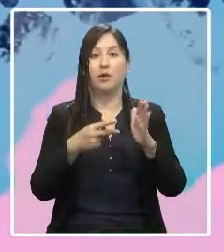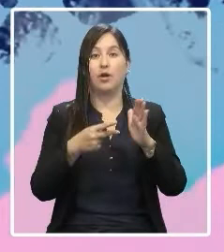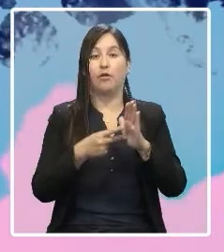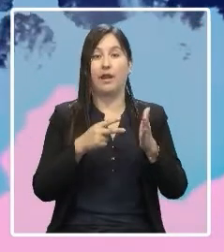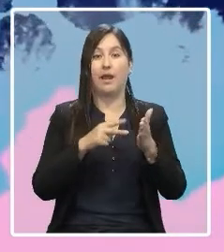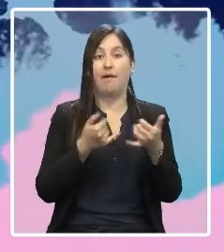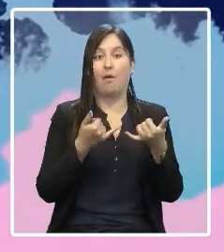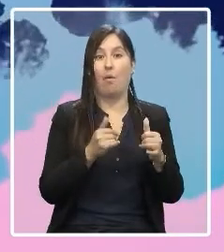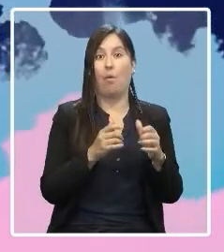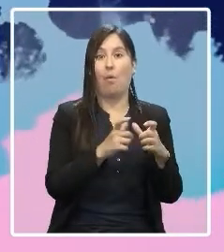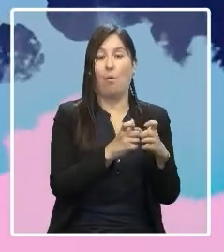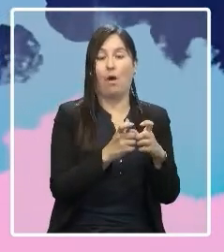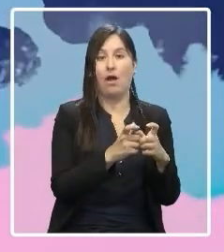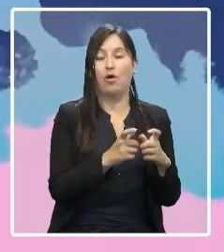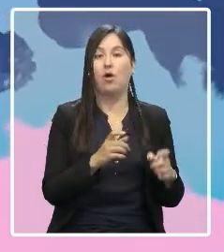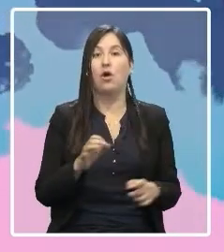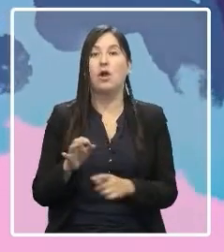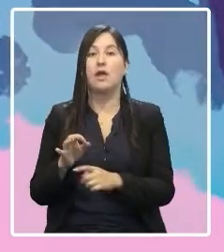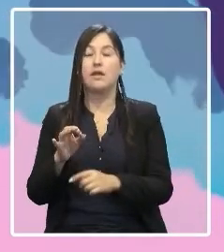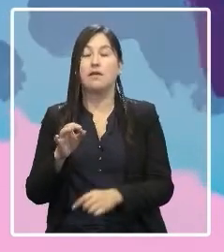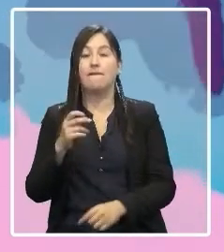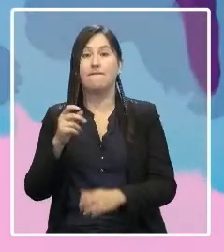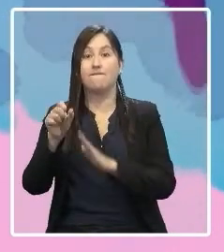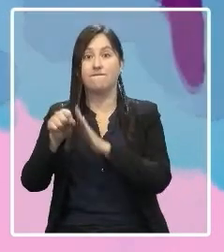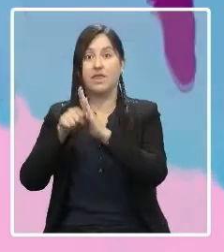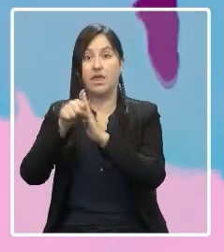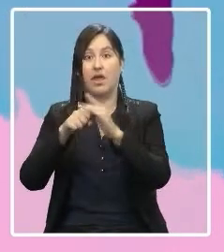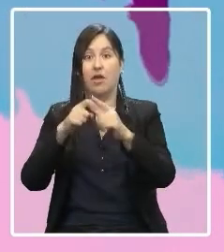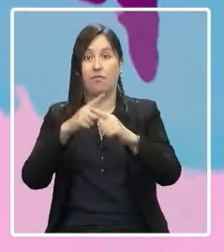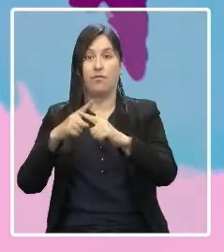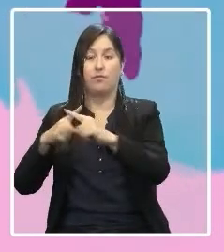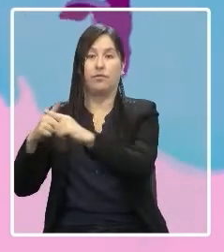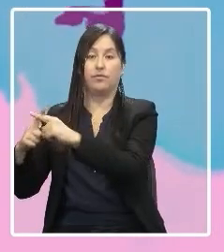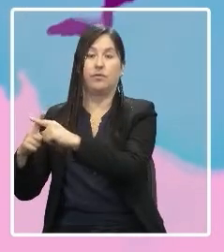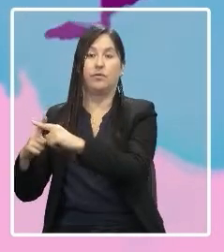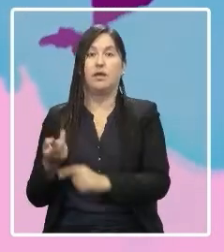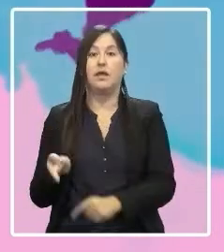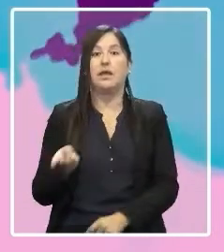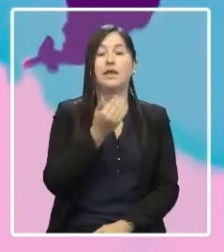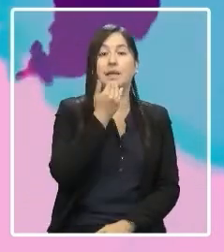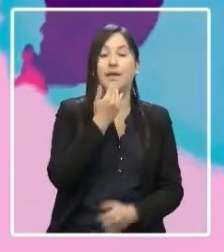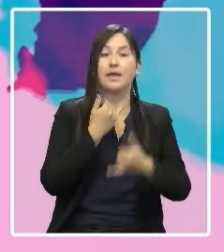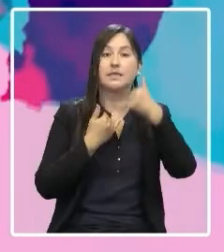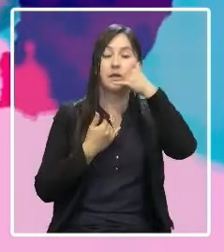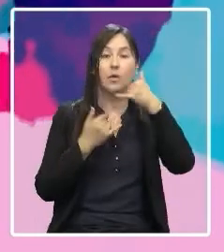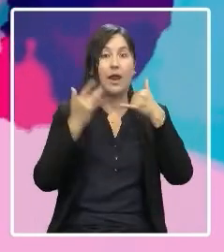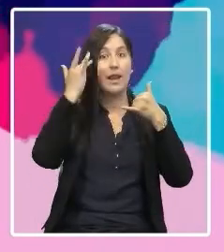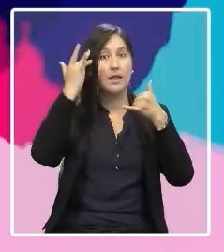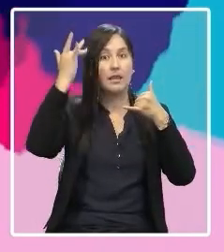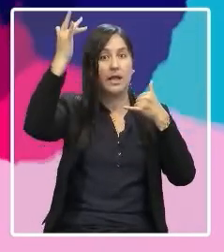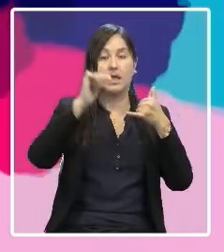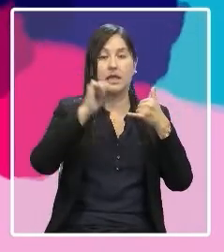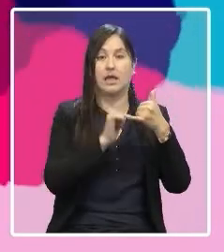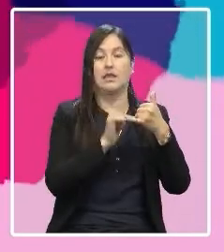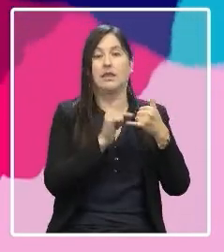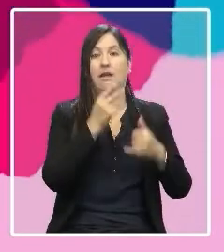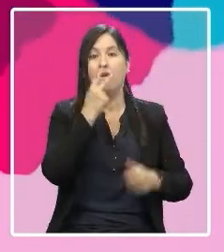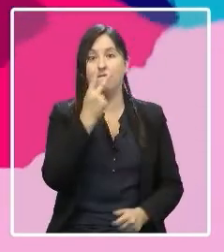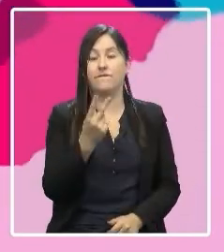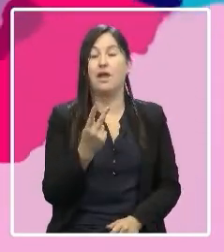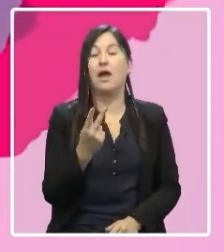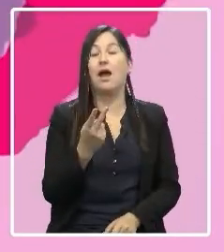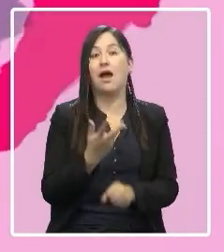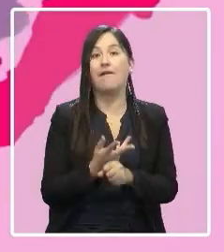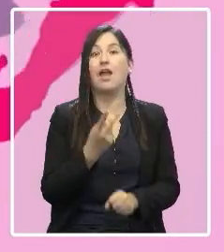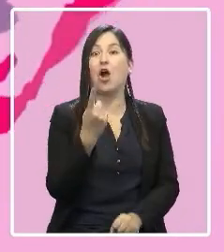smartphone addiction. And what this particular study did was looked at 11 studies that had looked at internet addiction, 8